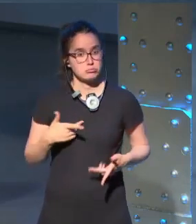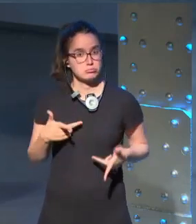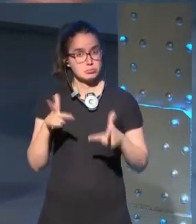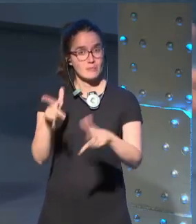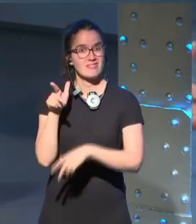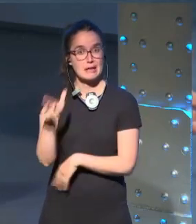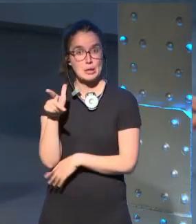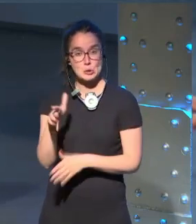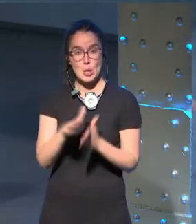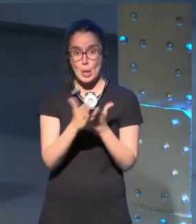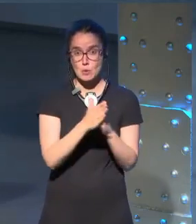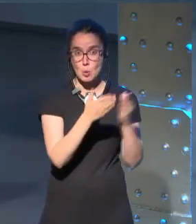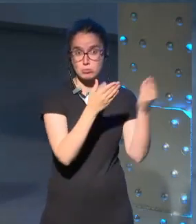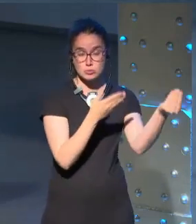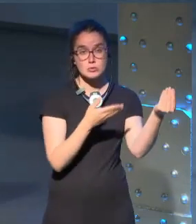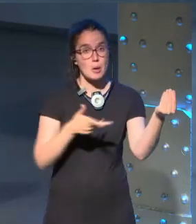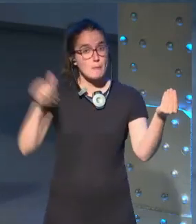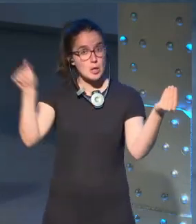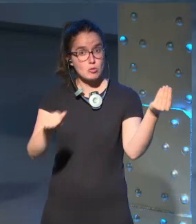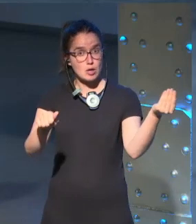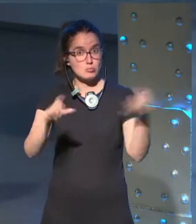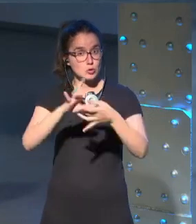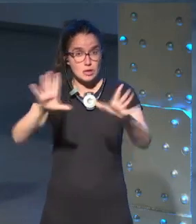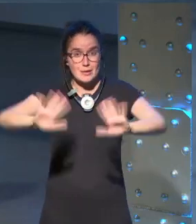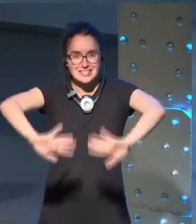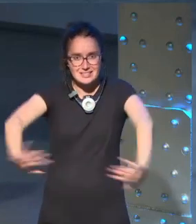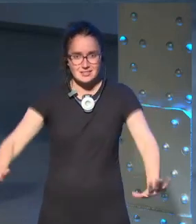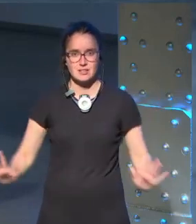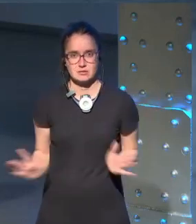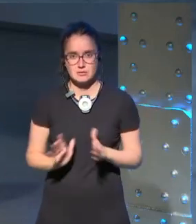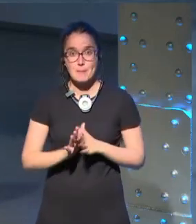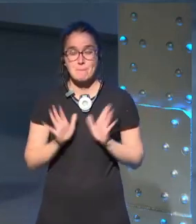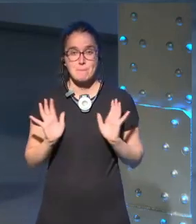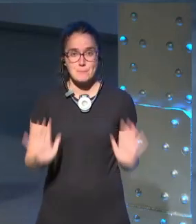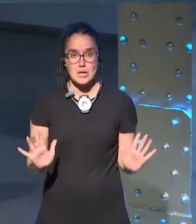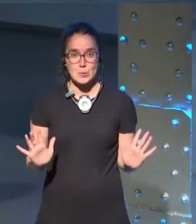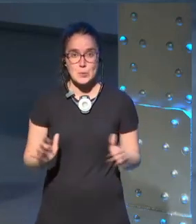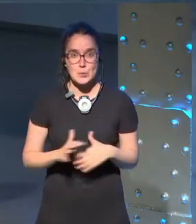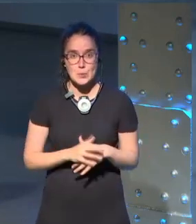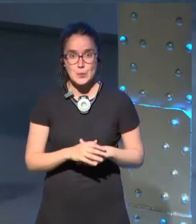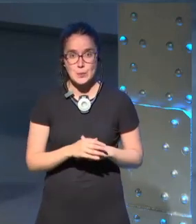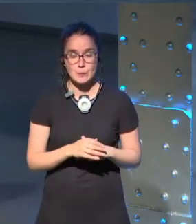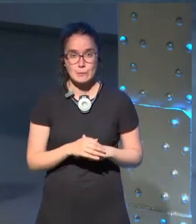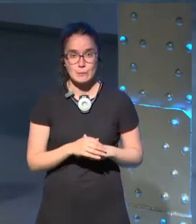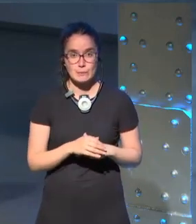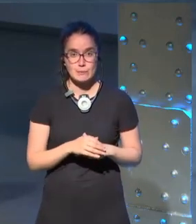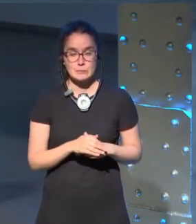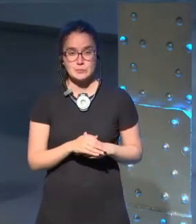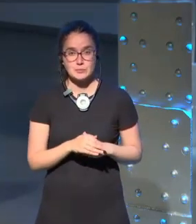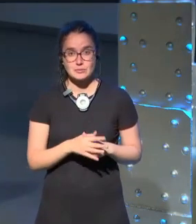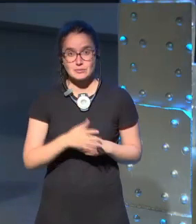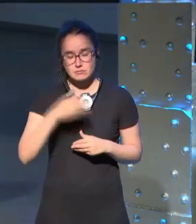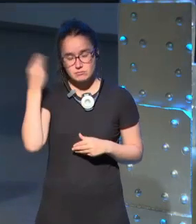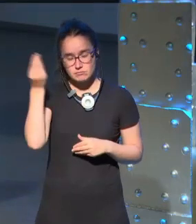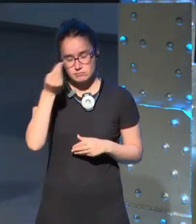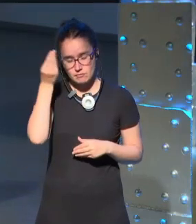is the book, the movie is the movie. And I guess maybe in a way I'm a little closer personally to that view of